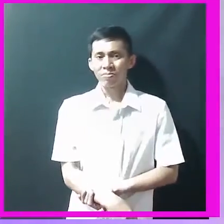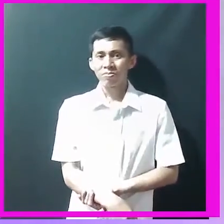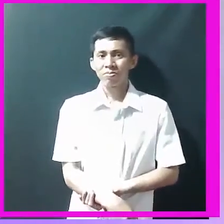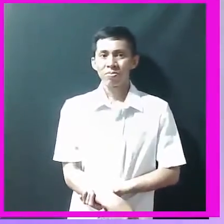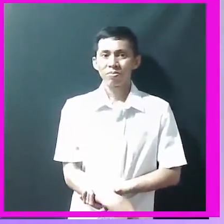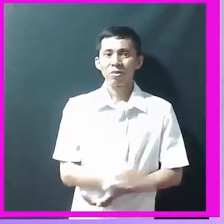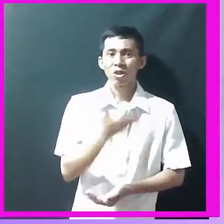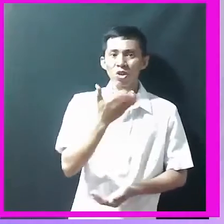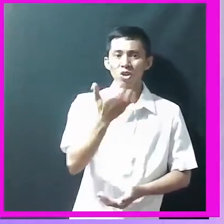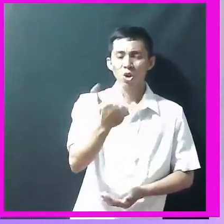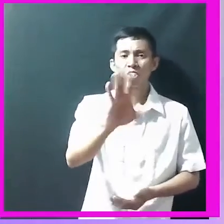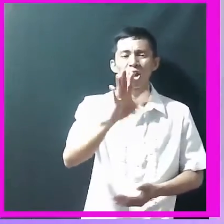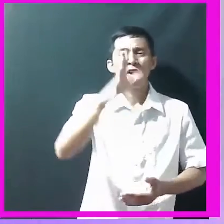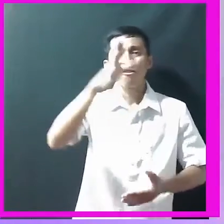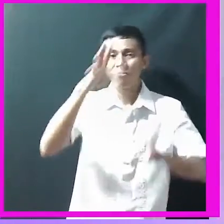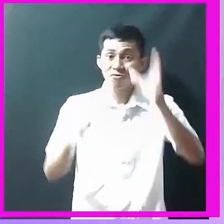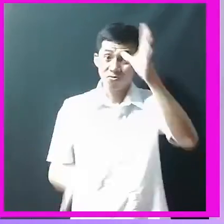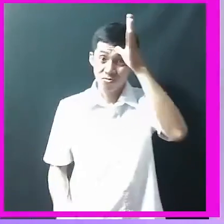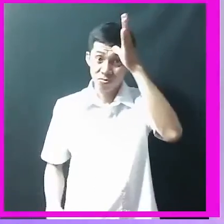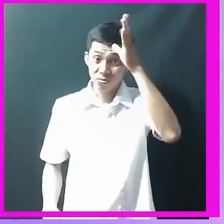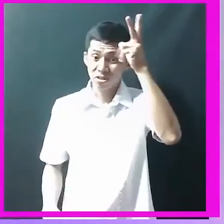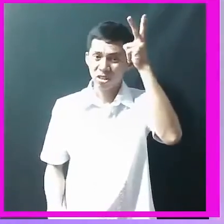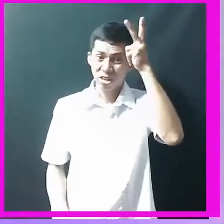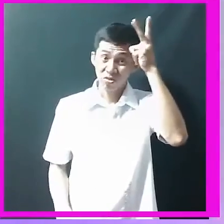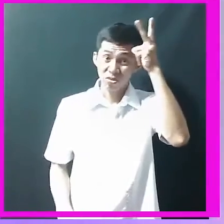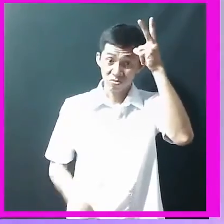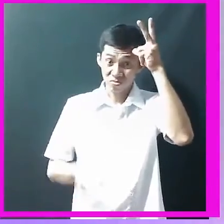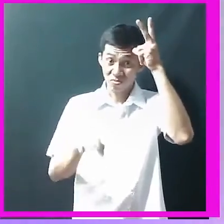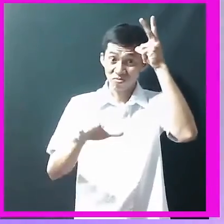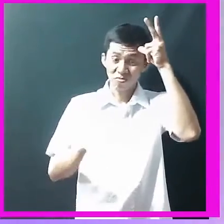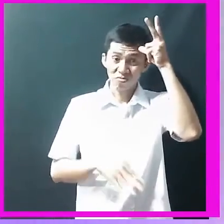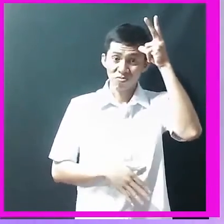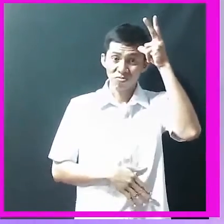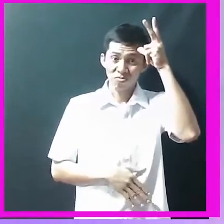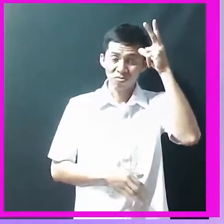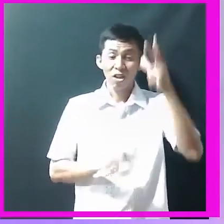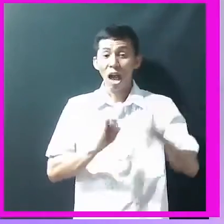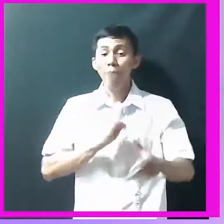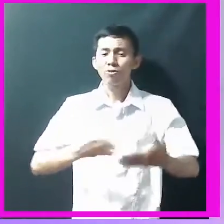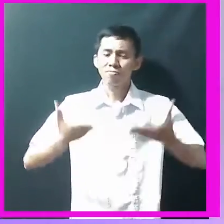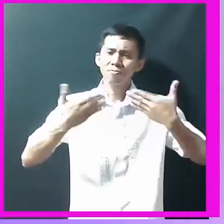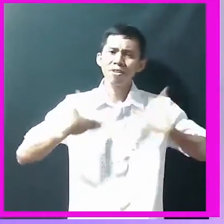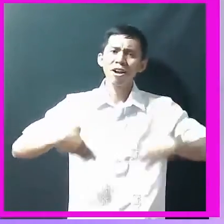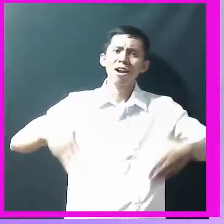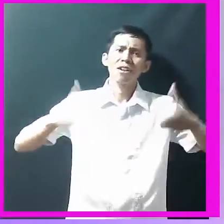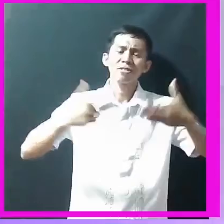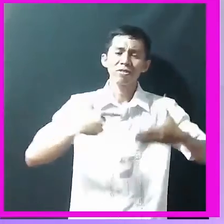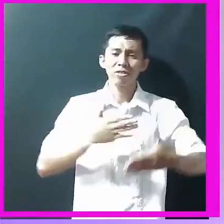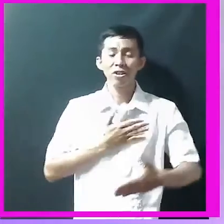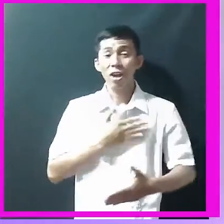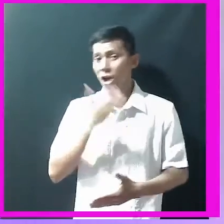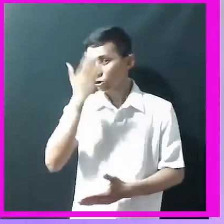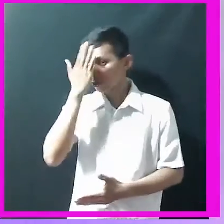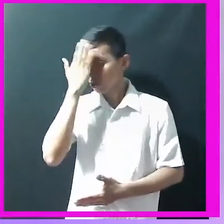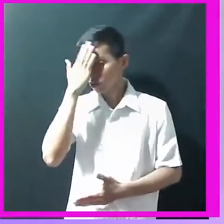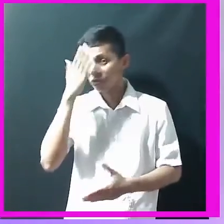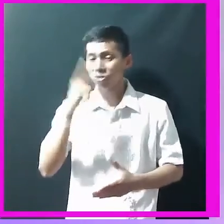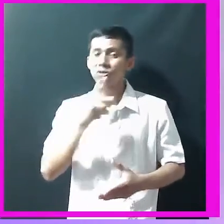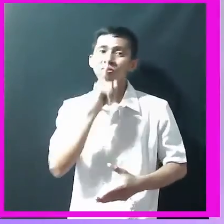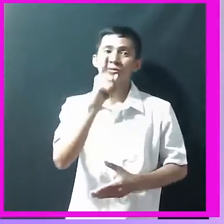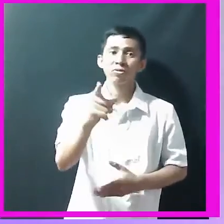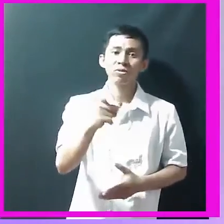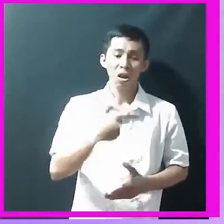Ye are your father, the devil. I'm glad that I know the truth that I am a sinner by